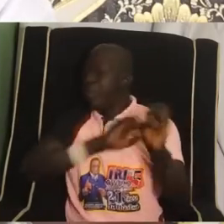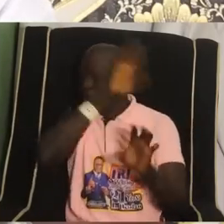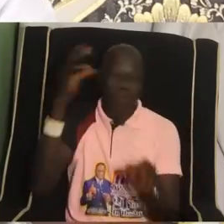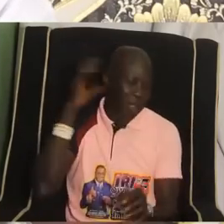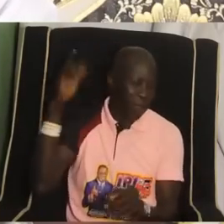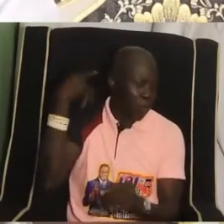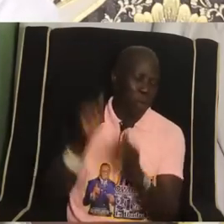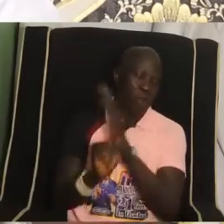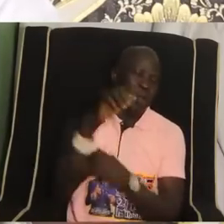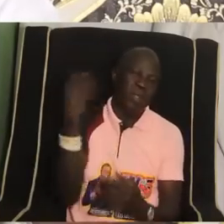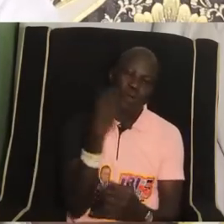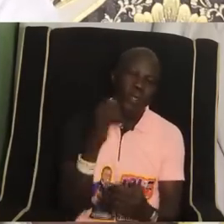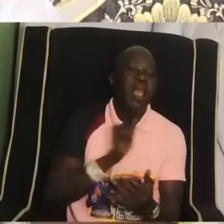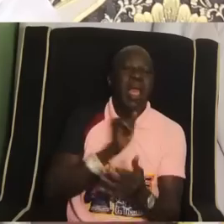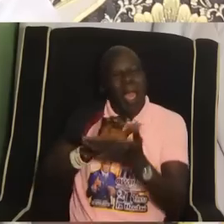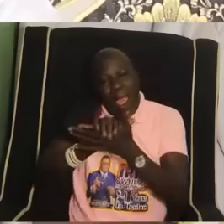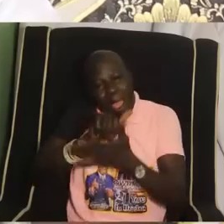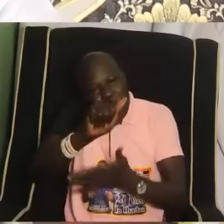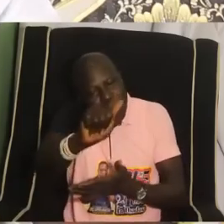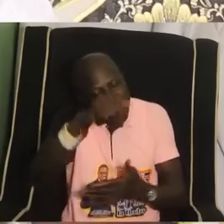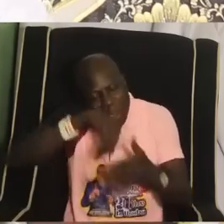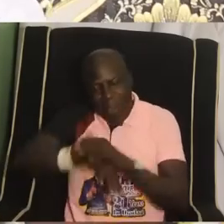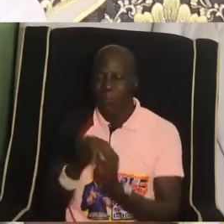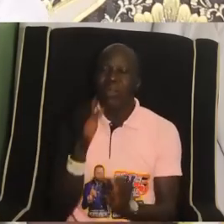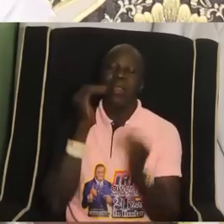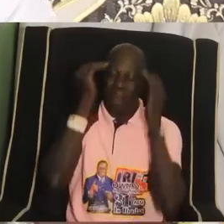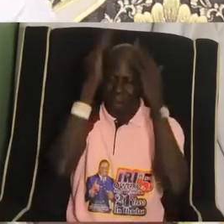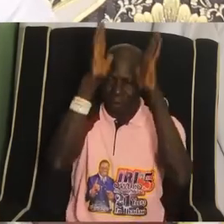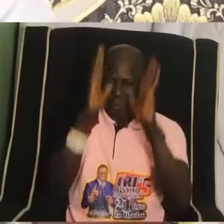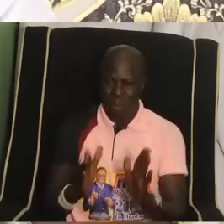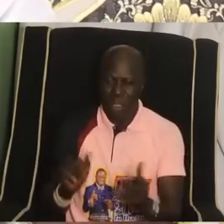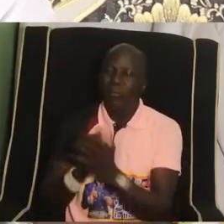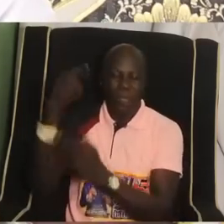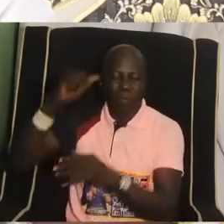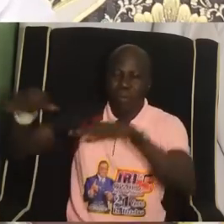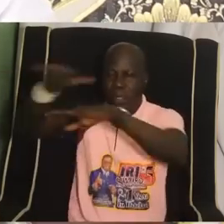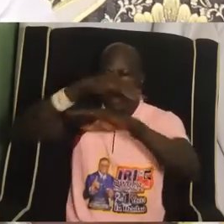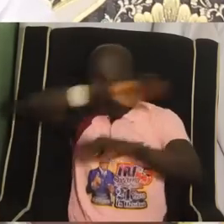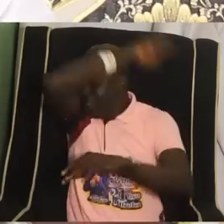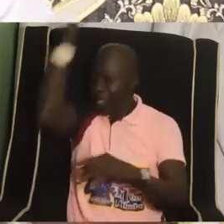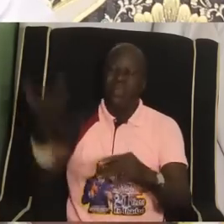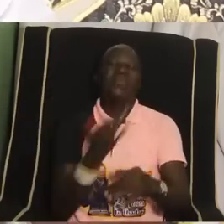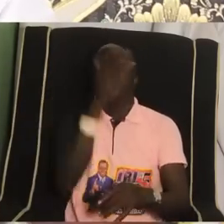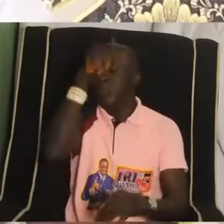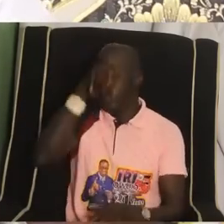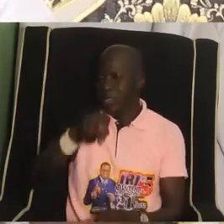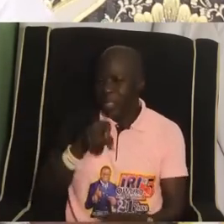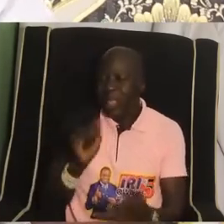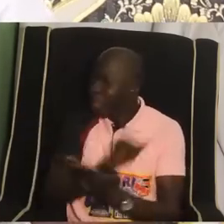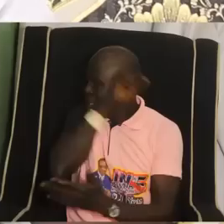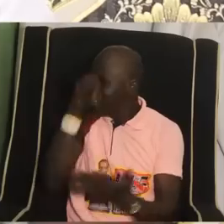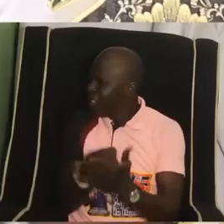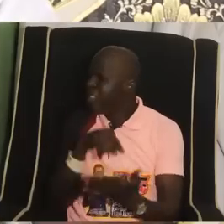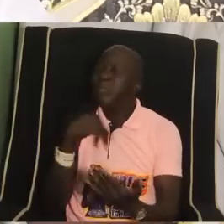never heard from what the Lord. Oni gbagbo lori information ohun. I believe in the information from heaven. Oke disappointed. It will never disappoint. You see,